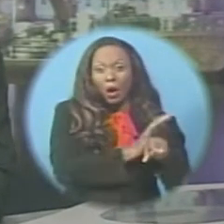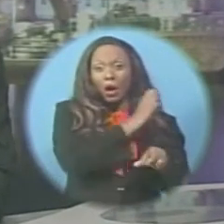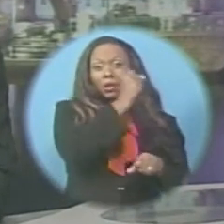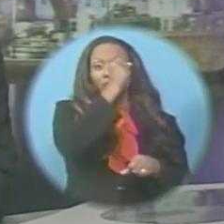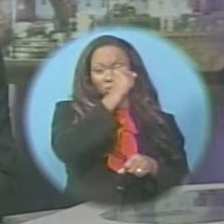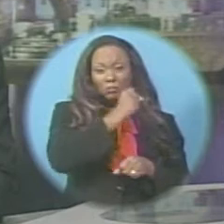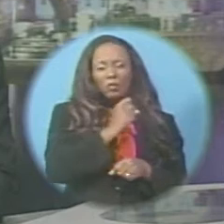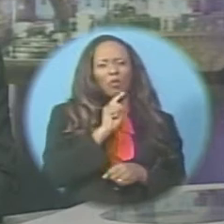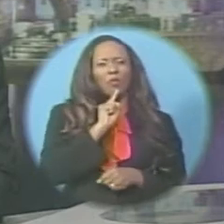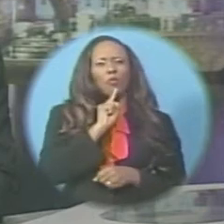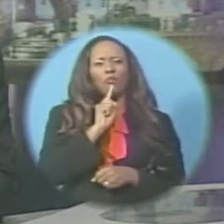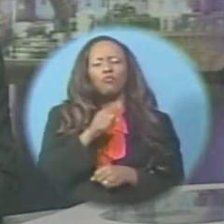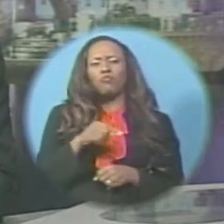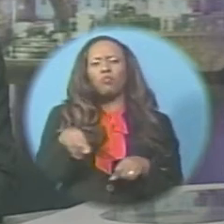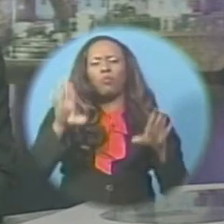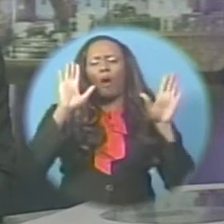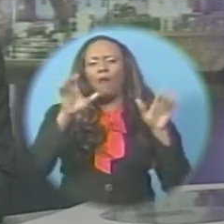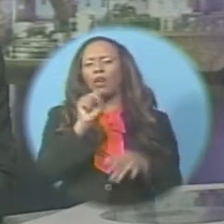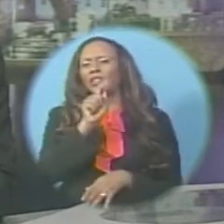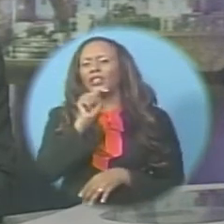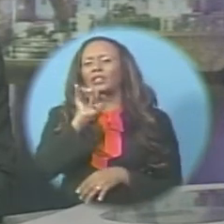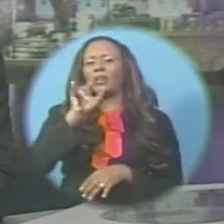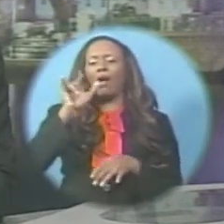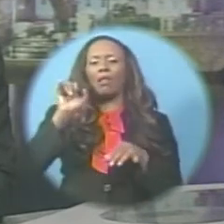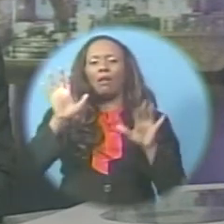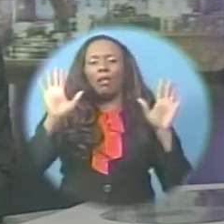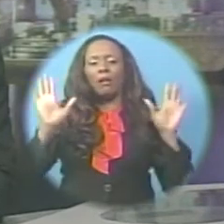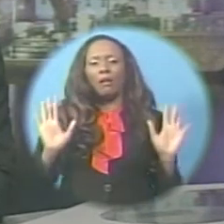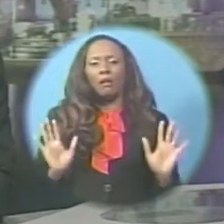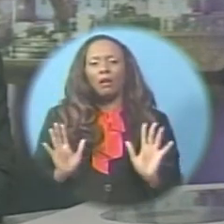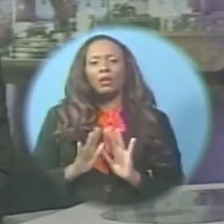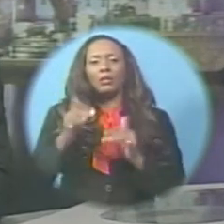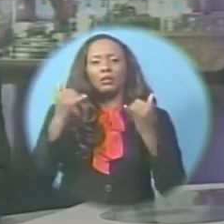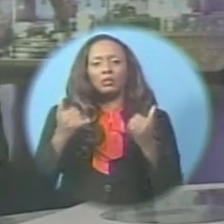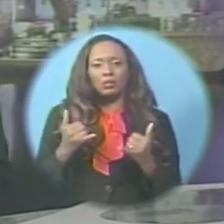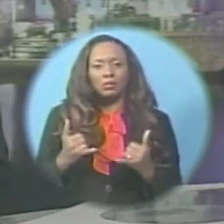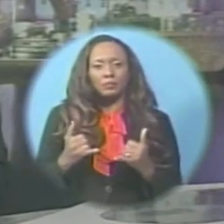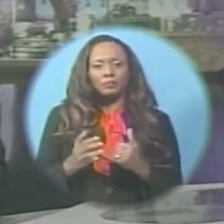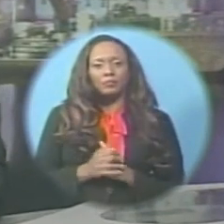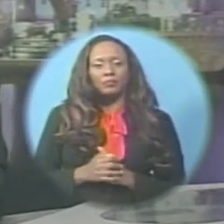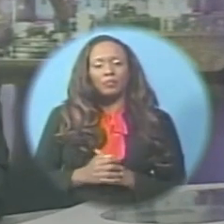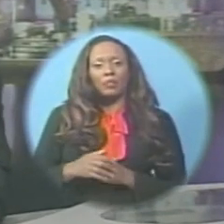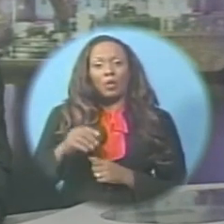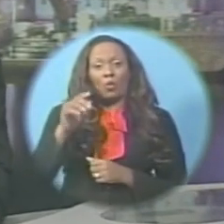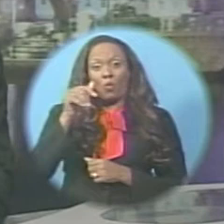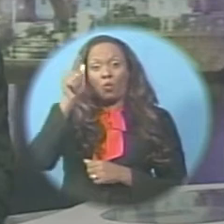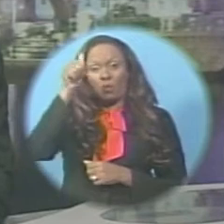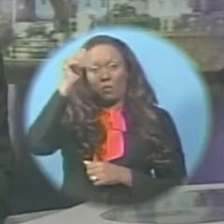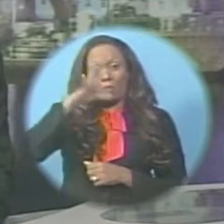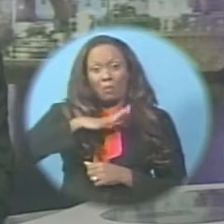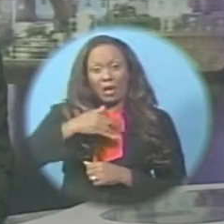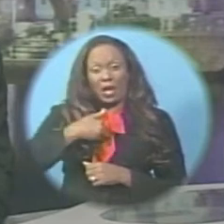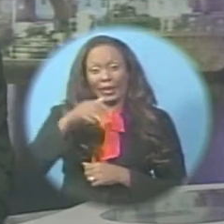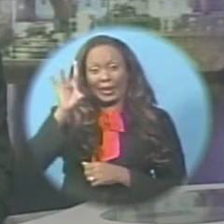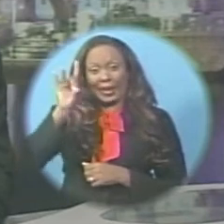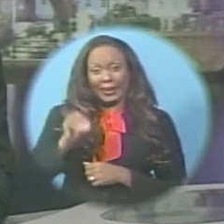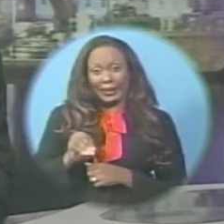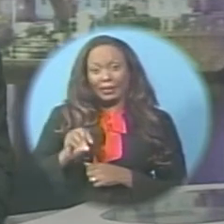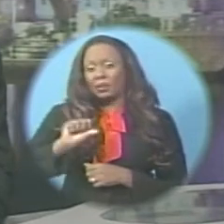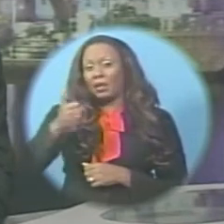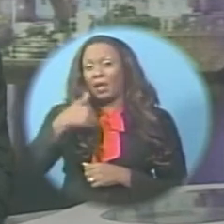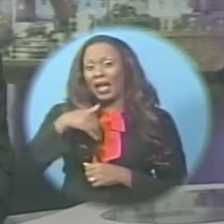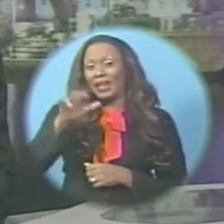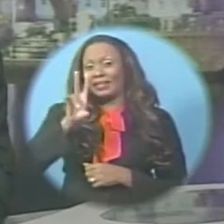in style at Kanpur's Green Park Stadium. Now, for the tourists, Luke Ronke made 80 and Mitchell Satner hit 71.